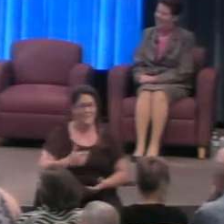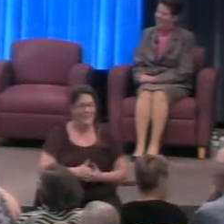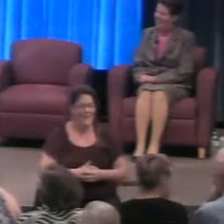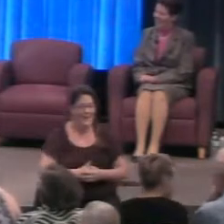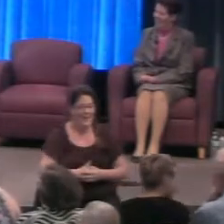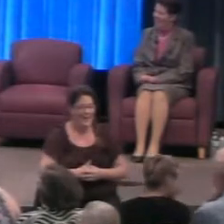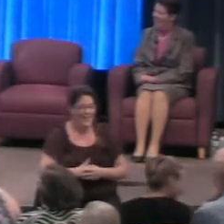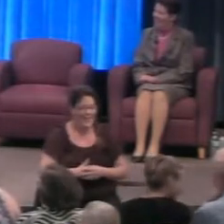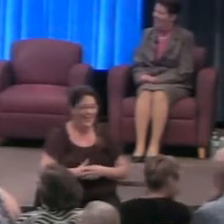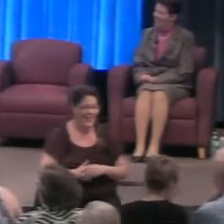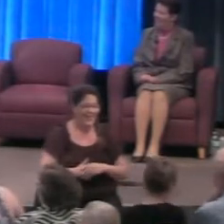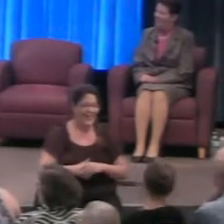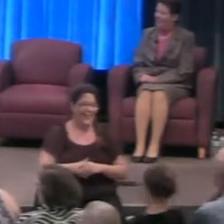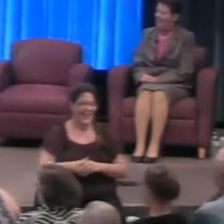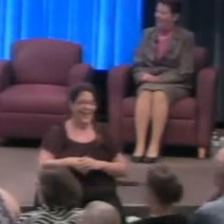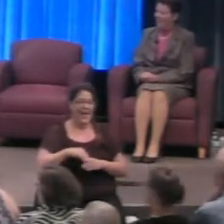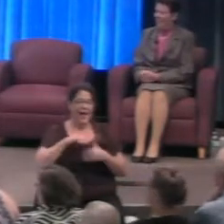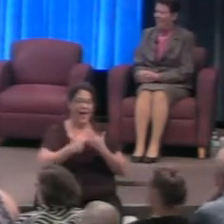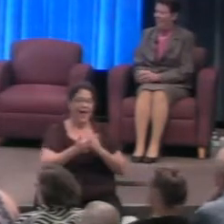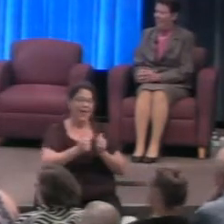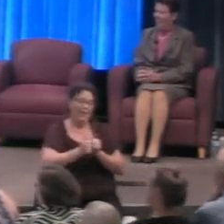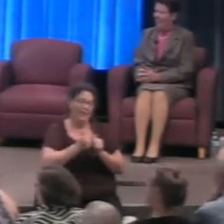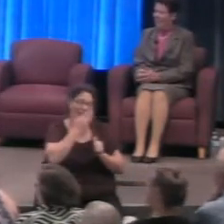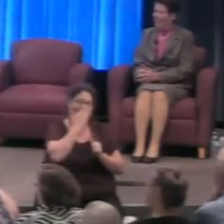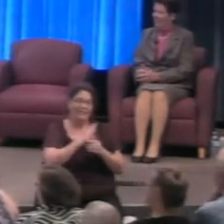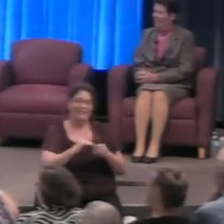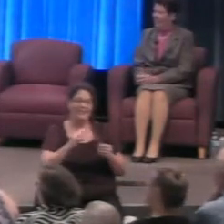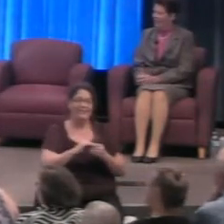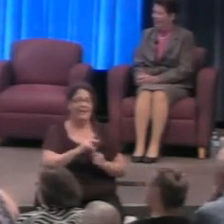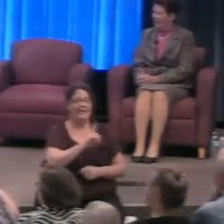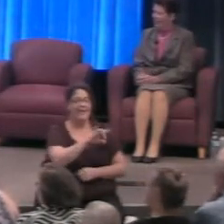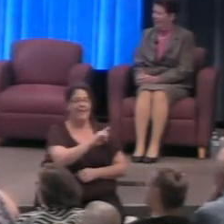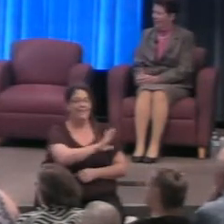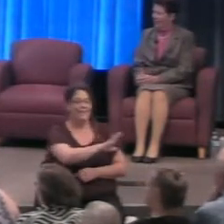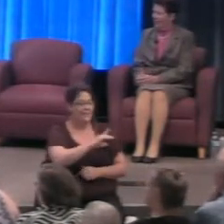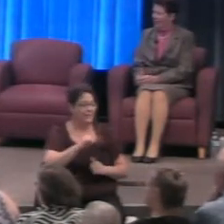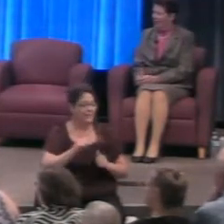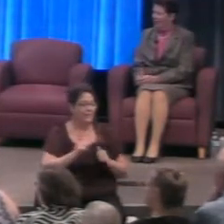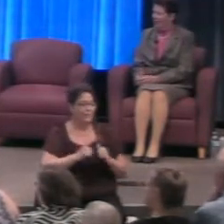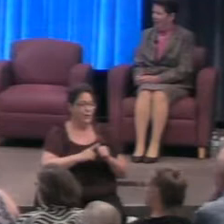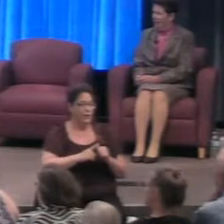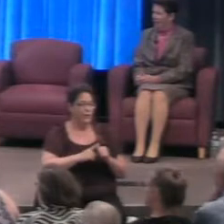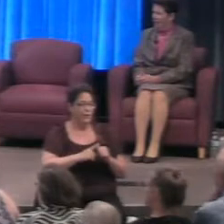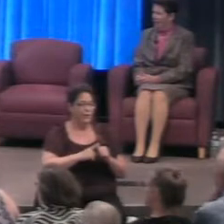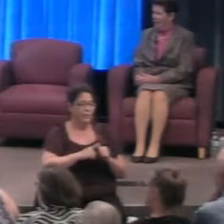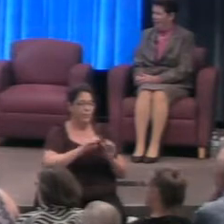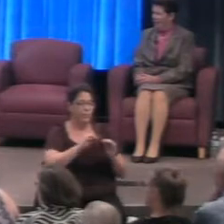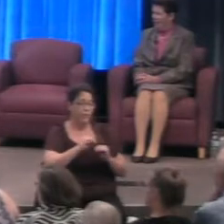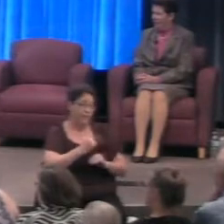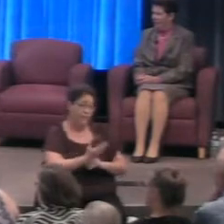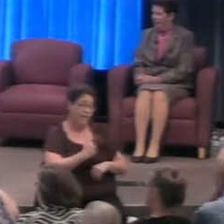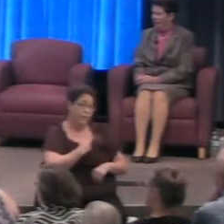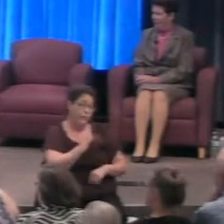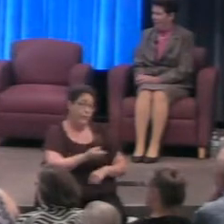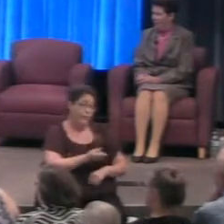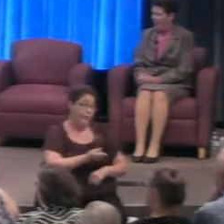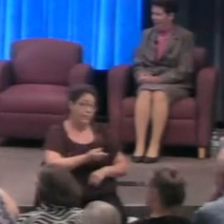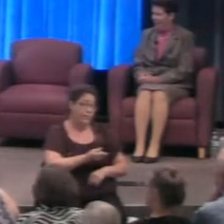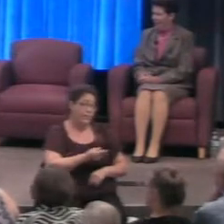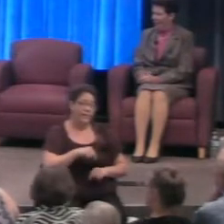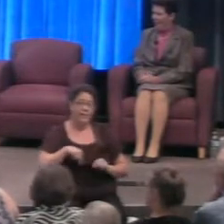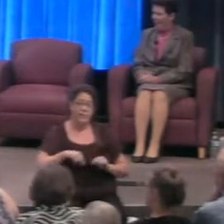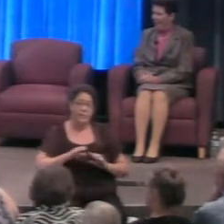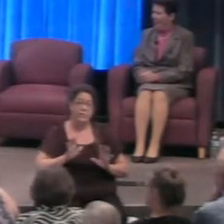All in good taste. So, David's first move, and David, I got to tell you, this was